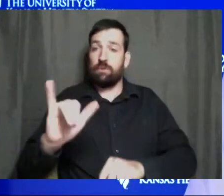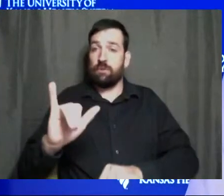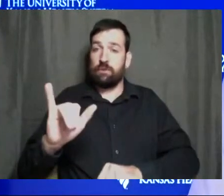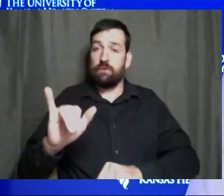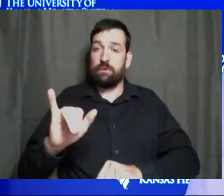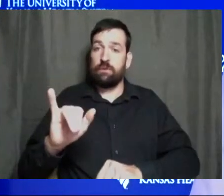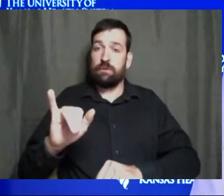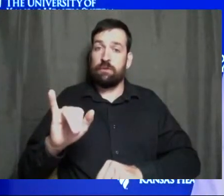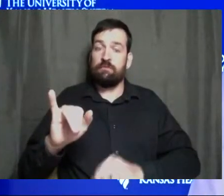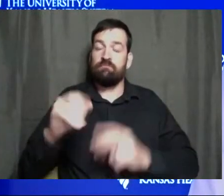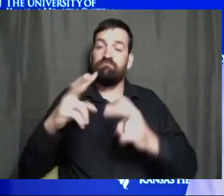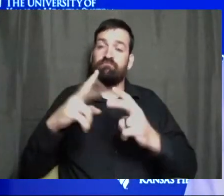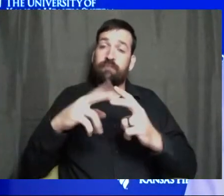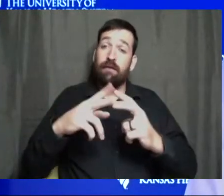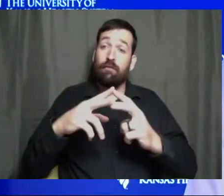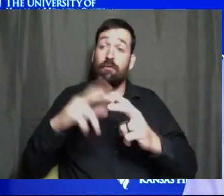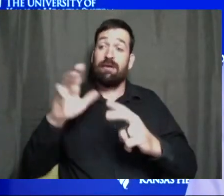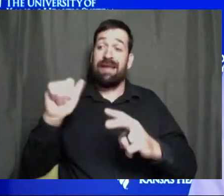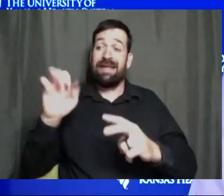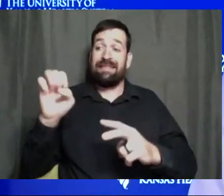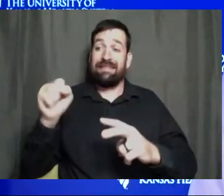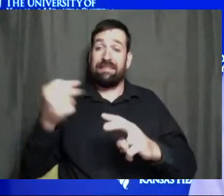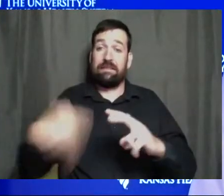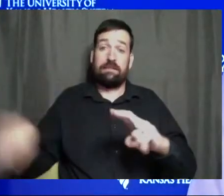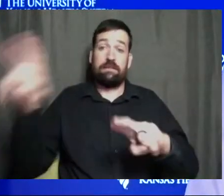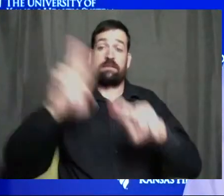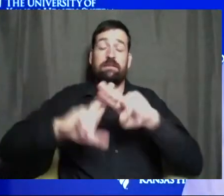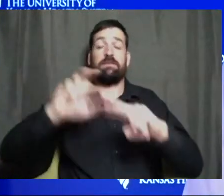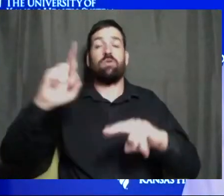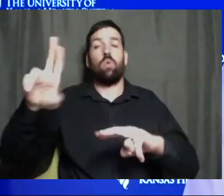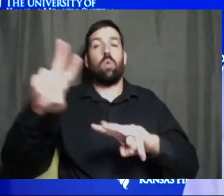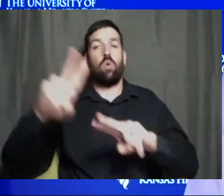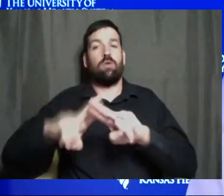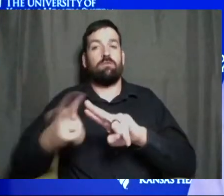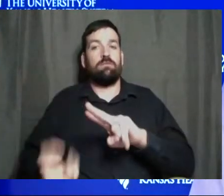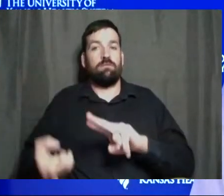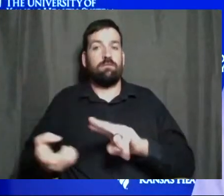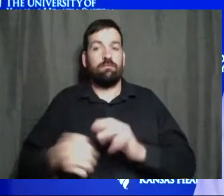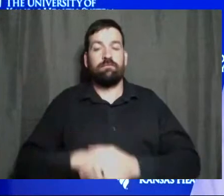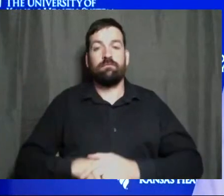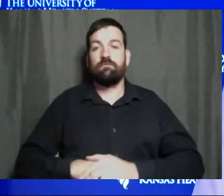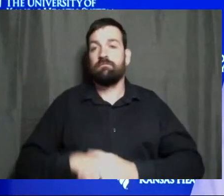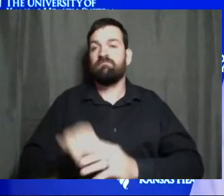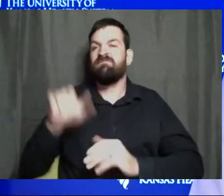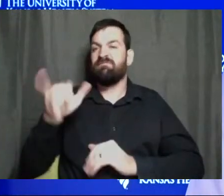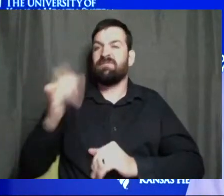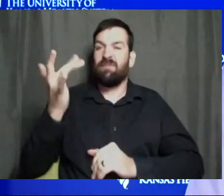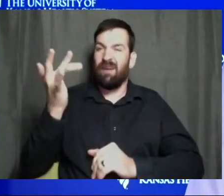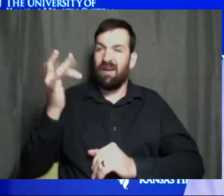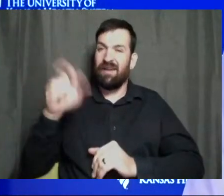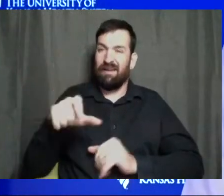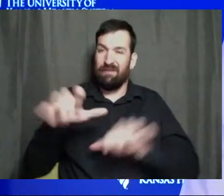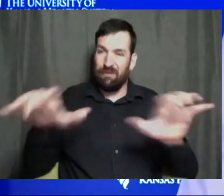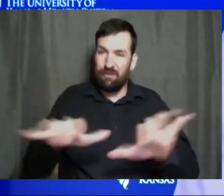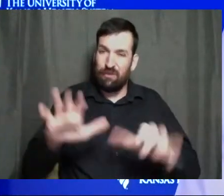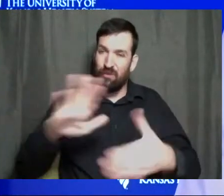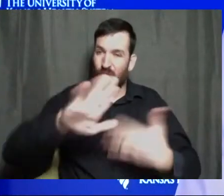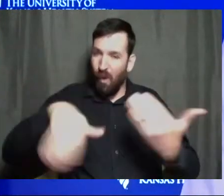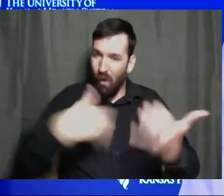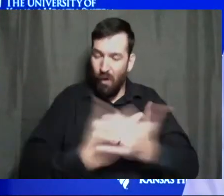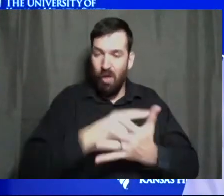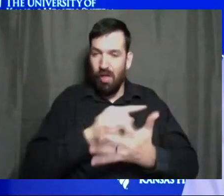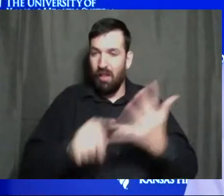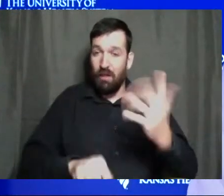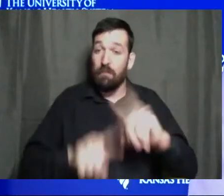a rise in cases or a decrease in cases. And that's why we have to do all of these things right now. But most importantly, I think, continues